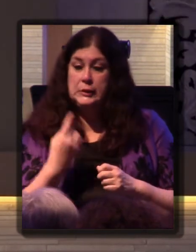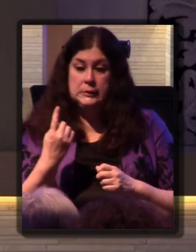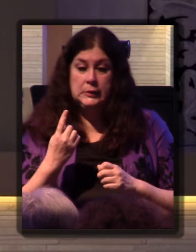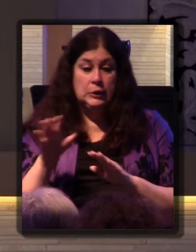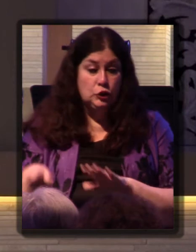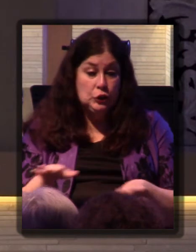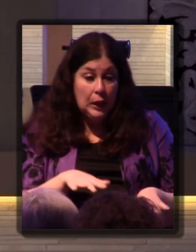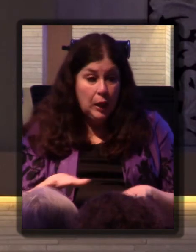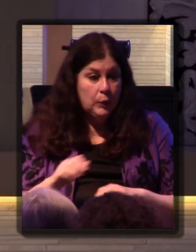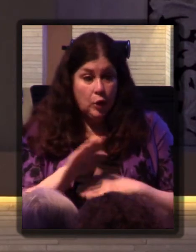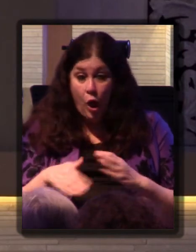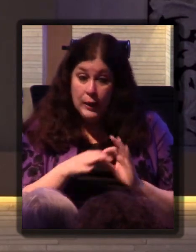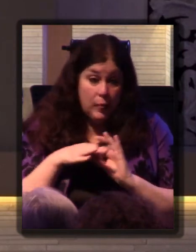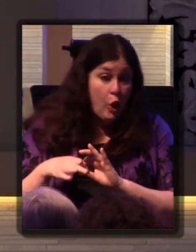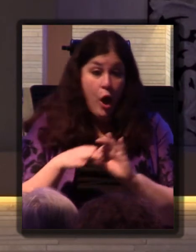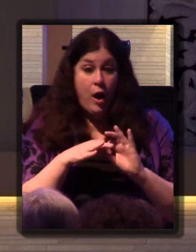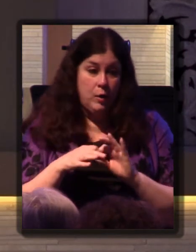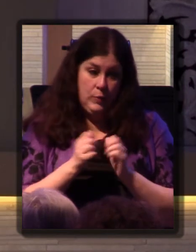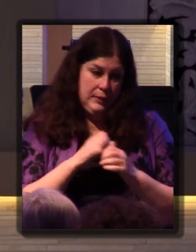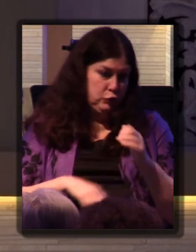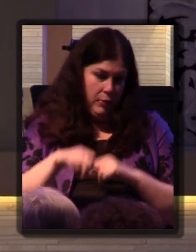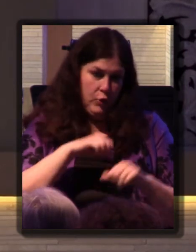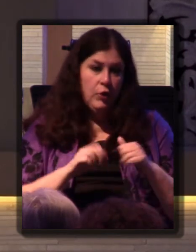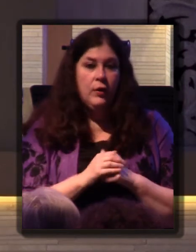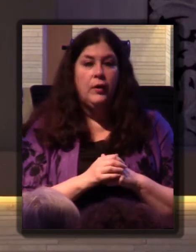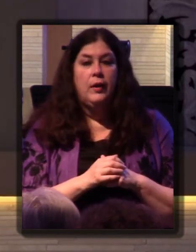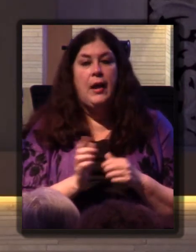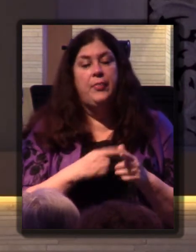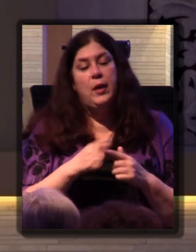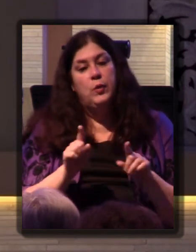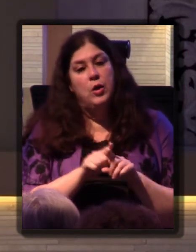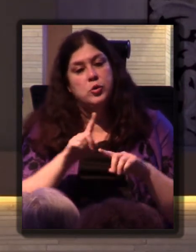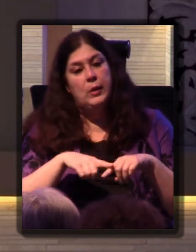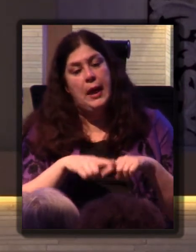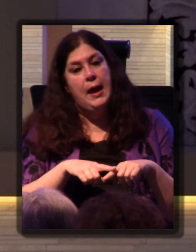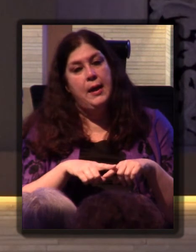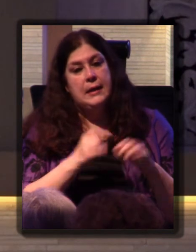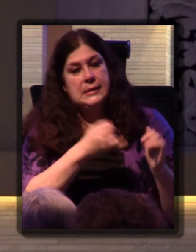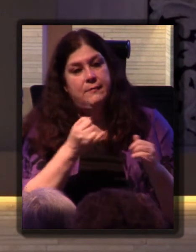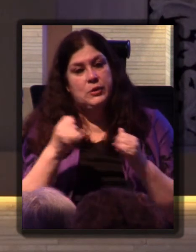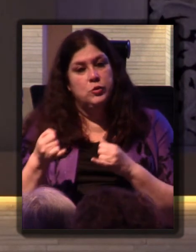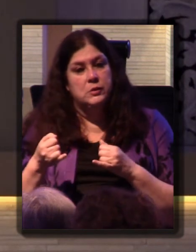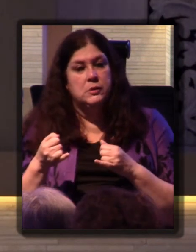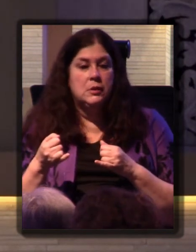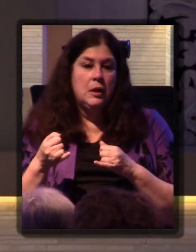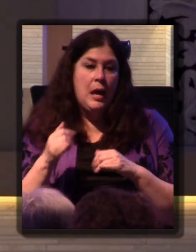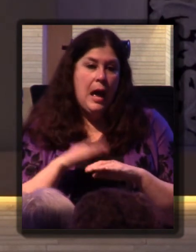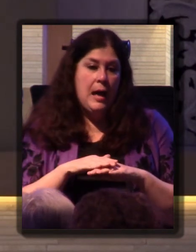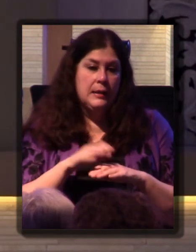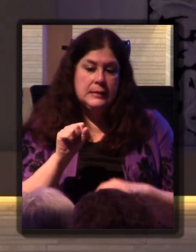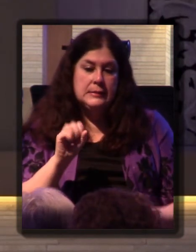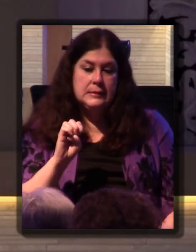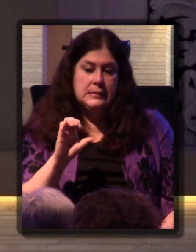if everybody would just chill, we could all get along with each other. And then we also rely, as